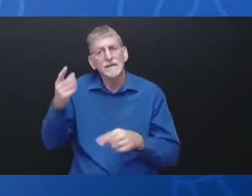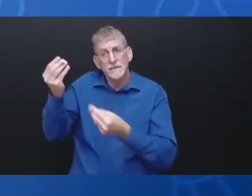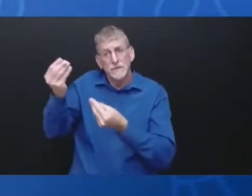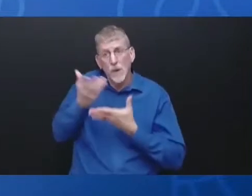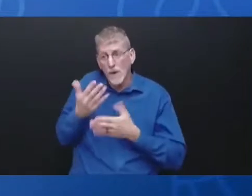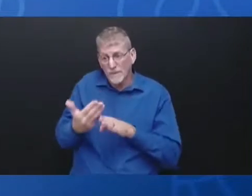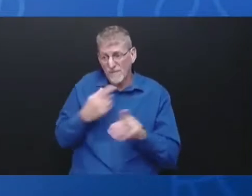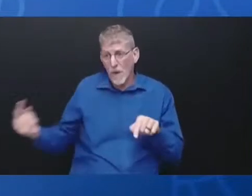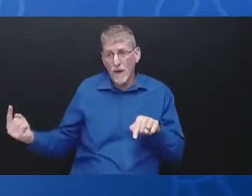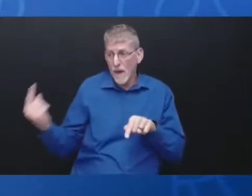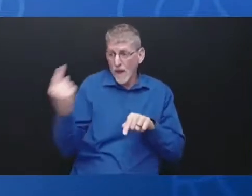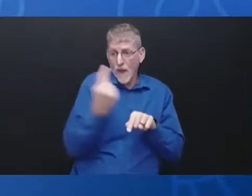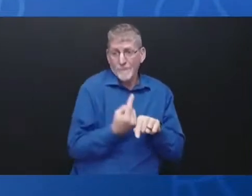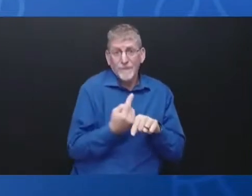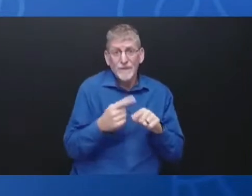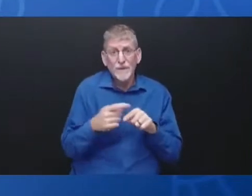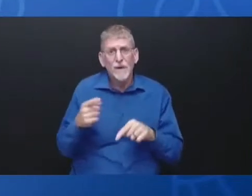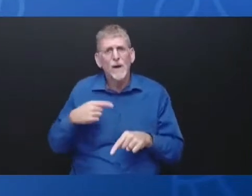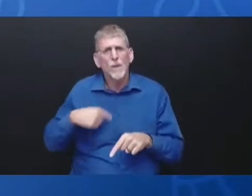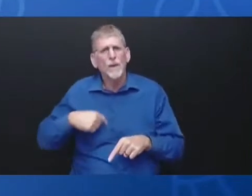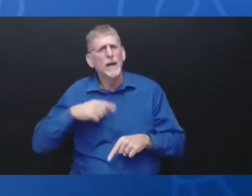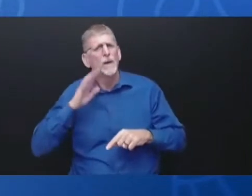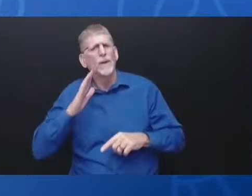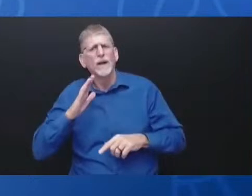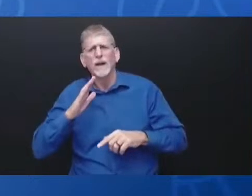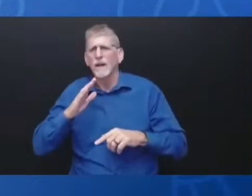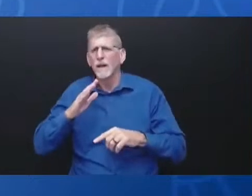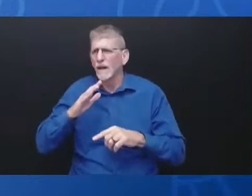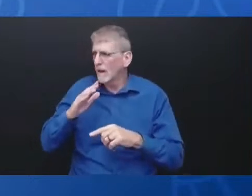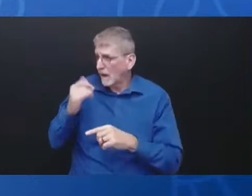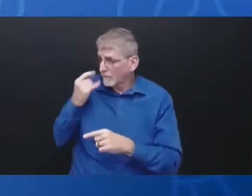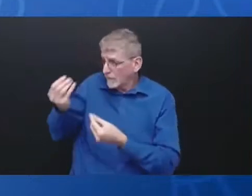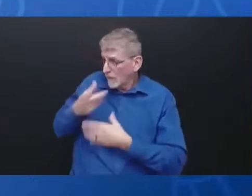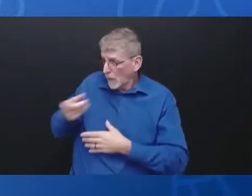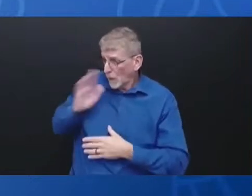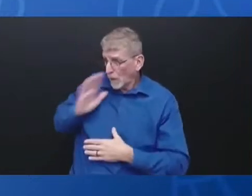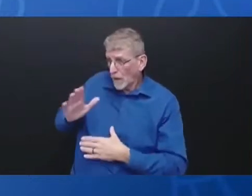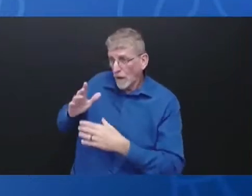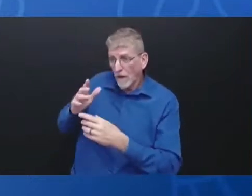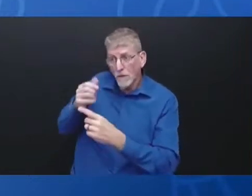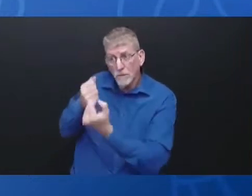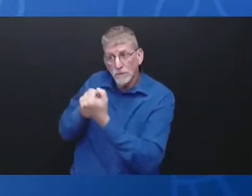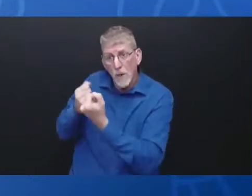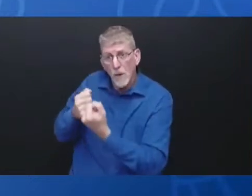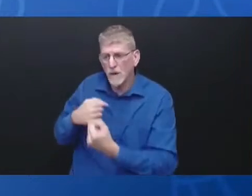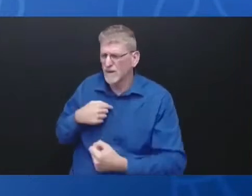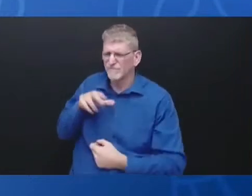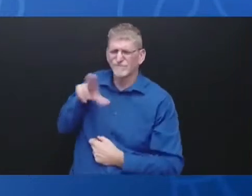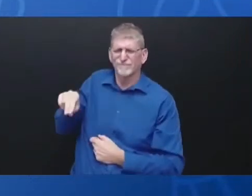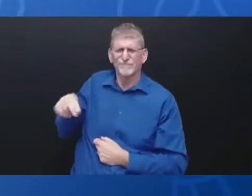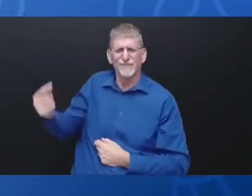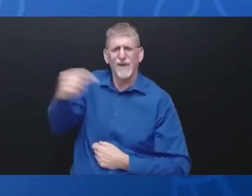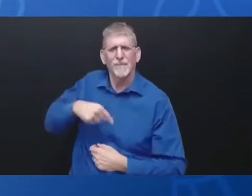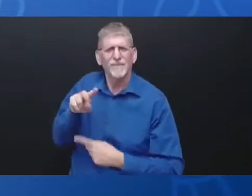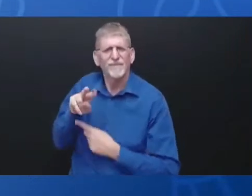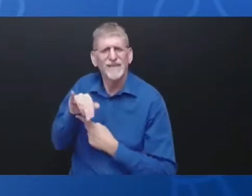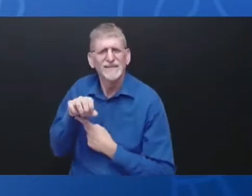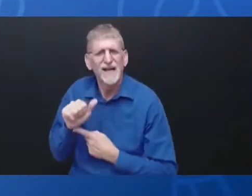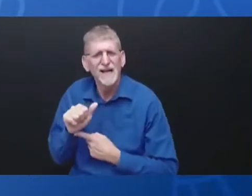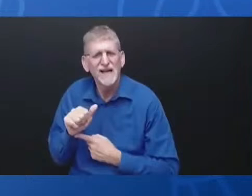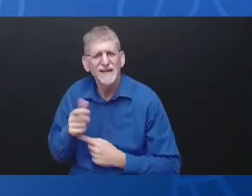a dynamic, whereas if there's going to be certain kinds of actions that you're going to undertake, that we don't accept that.